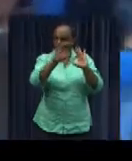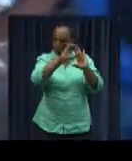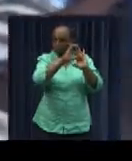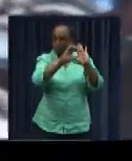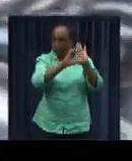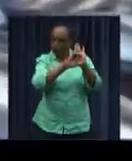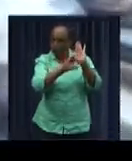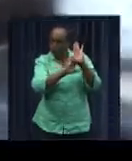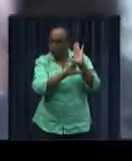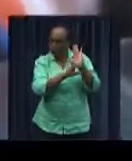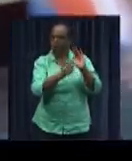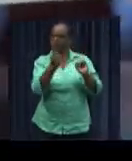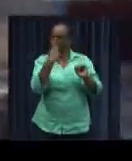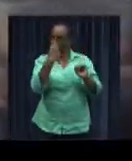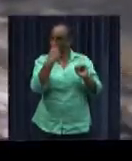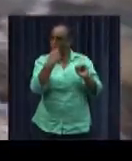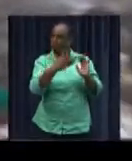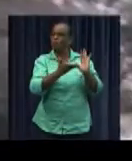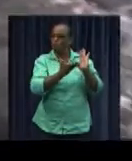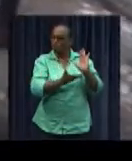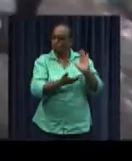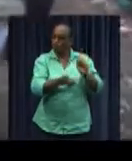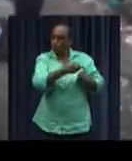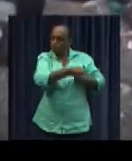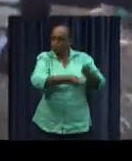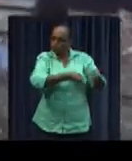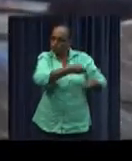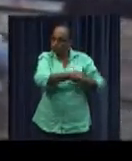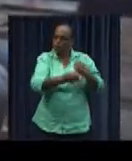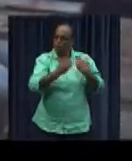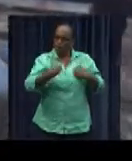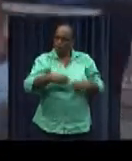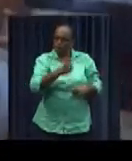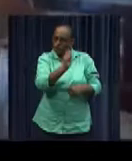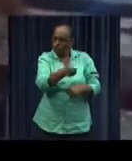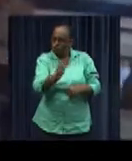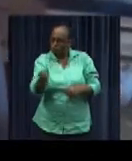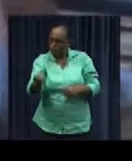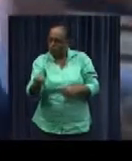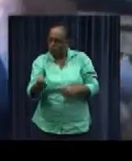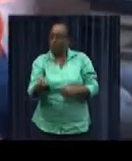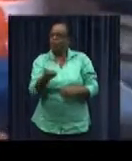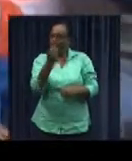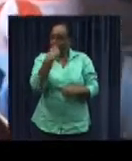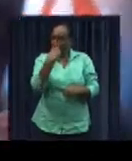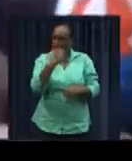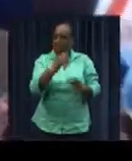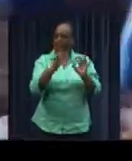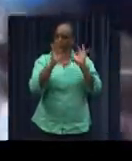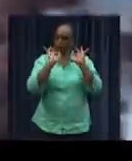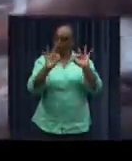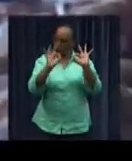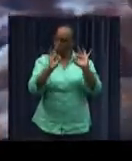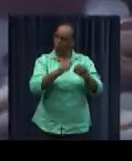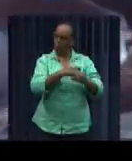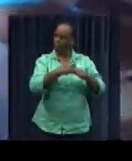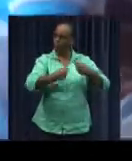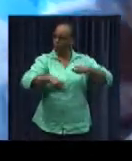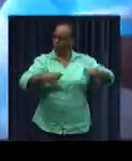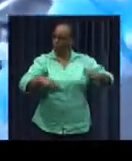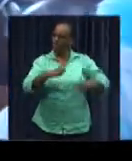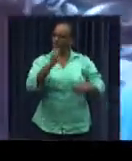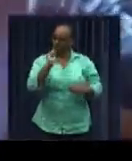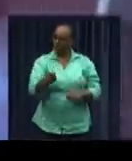non-communicable diseases. Developing food safety codes should ensure that consumer purchases